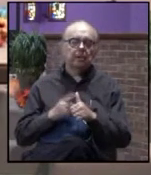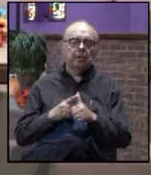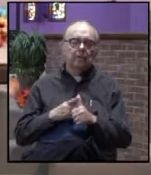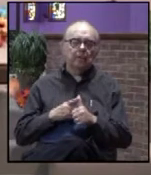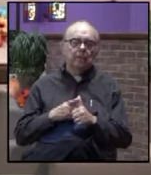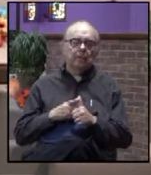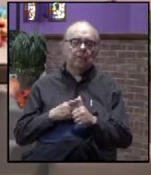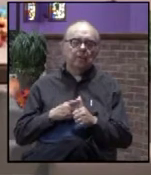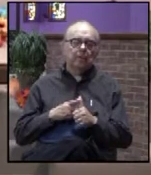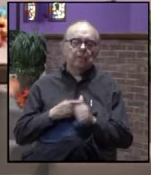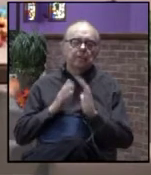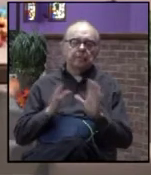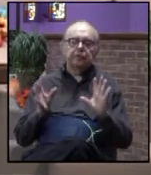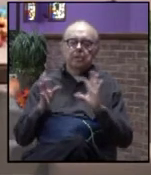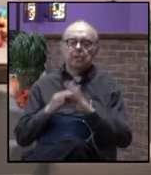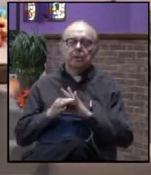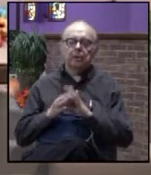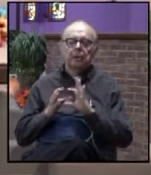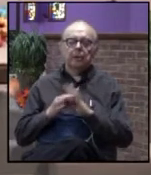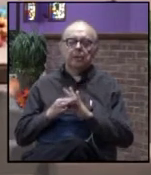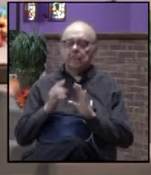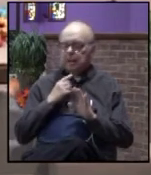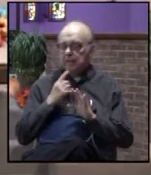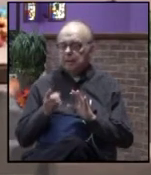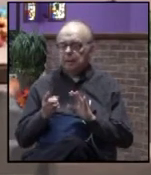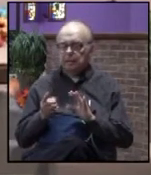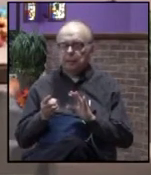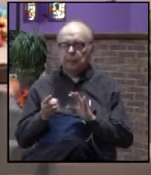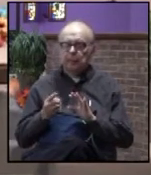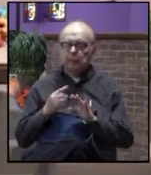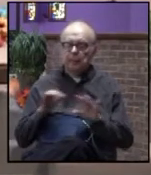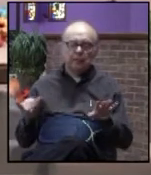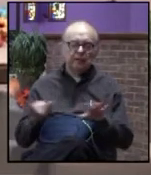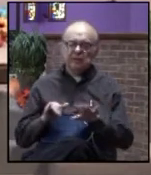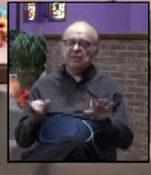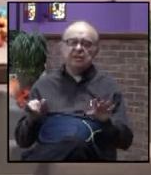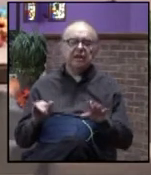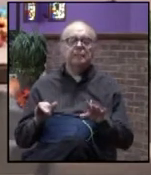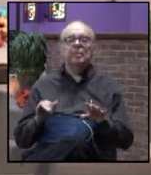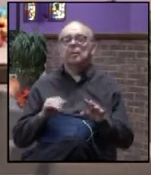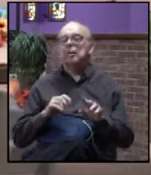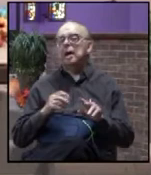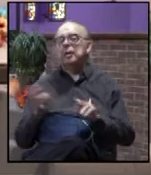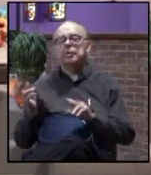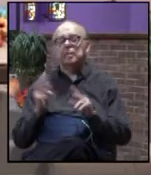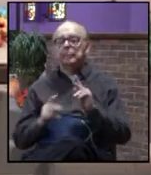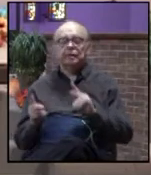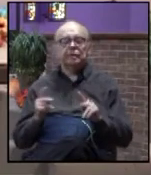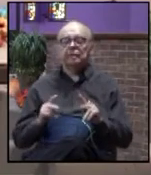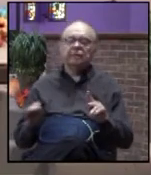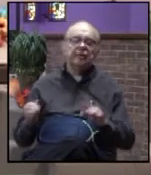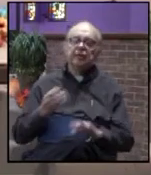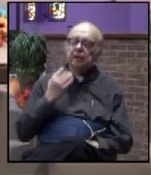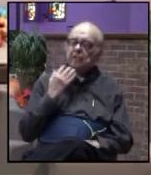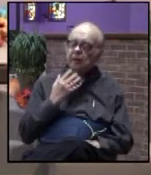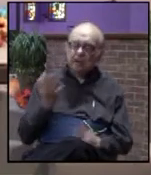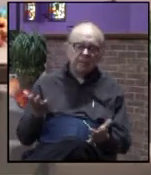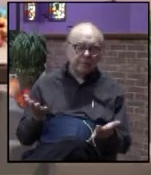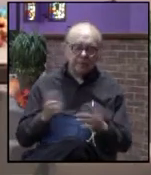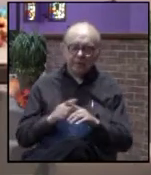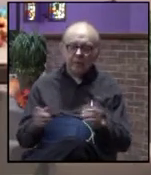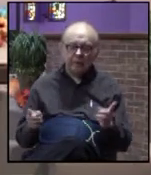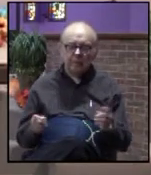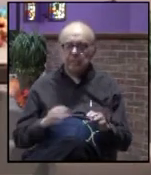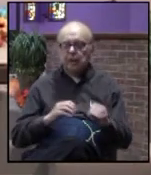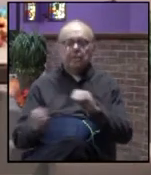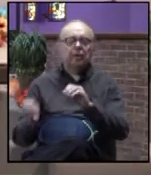in unity. And unity says, I'm not the same shape, I'm not the same color, I'm not the same this, I'm not the same that, but put